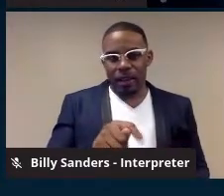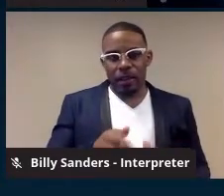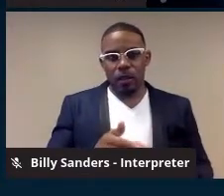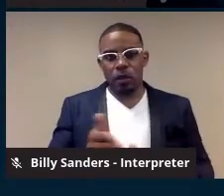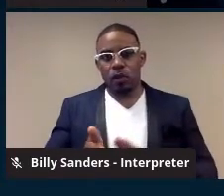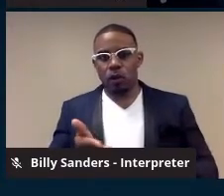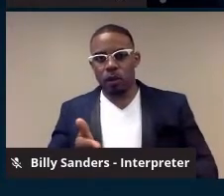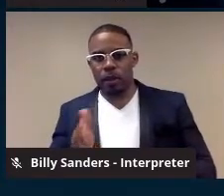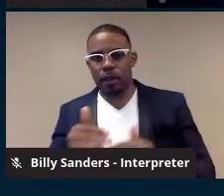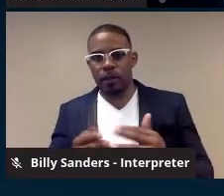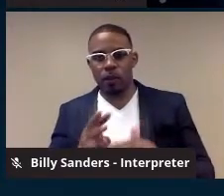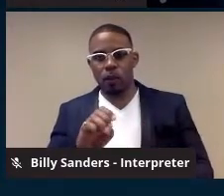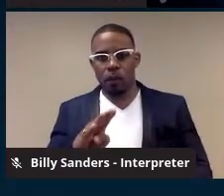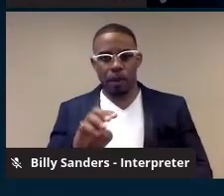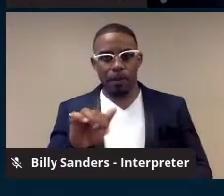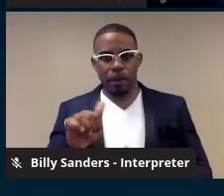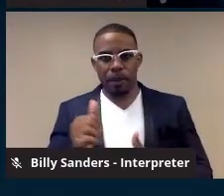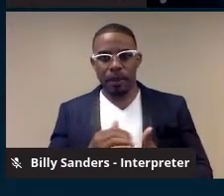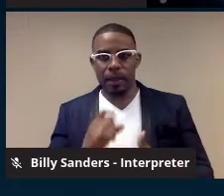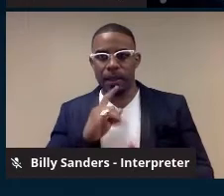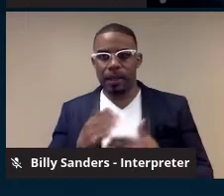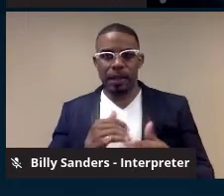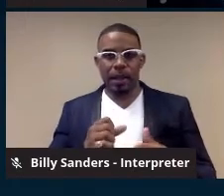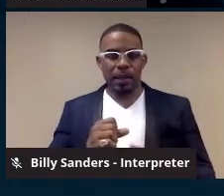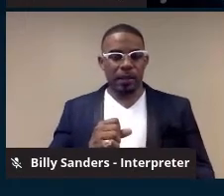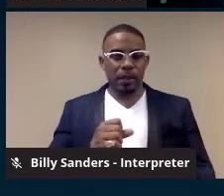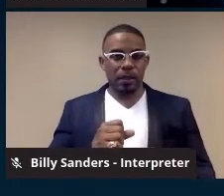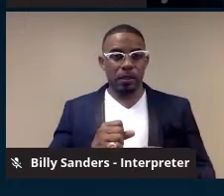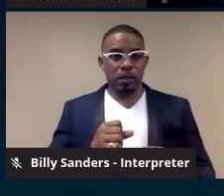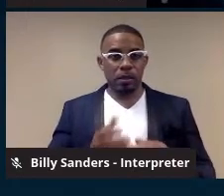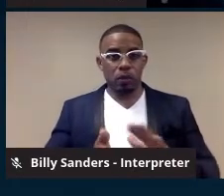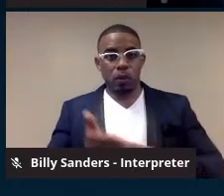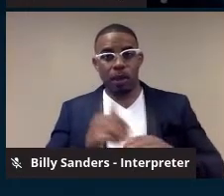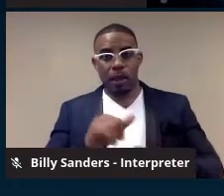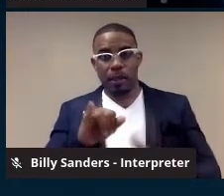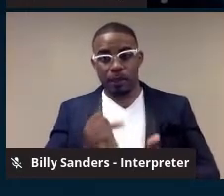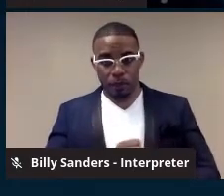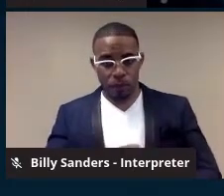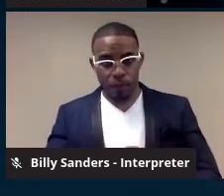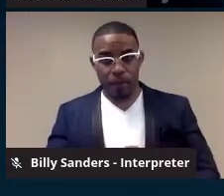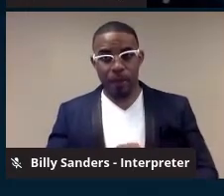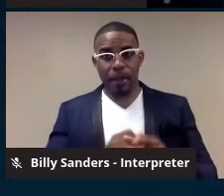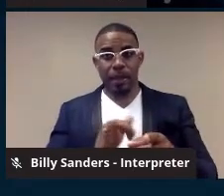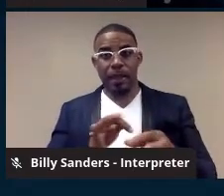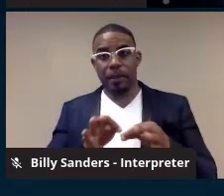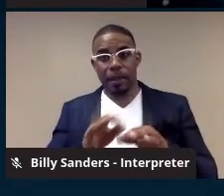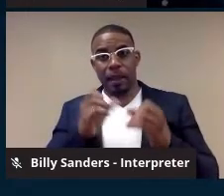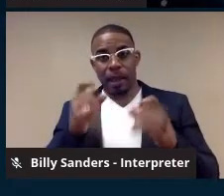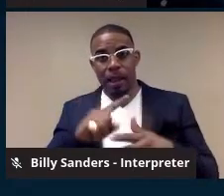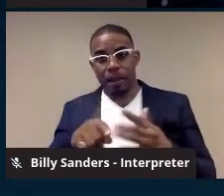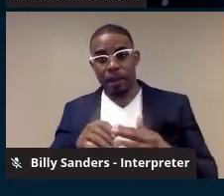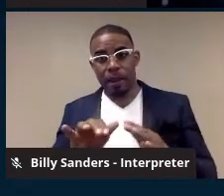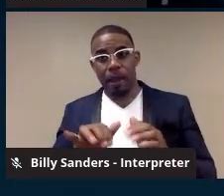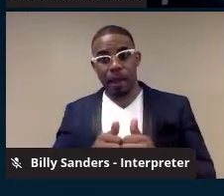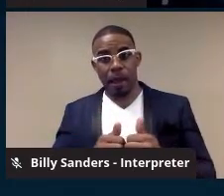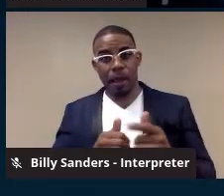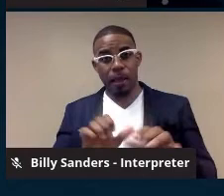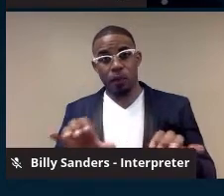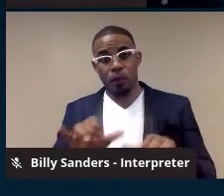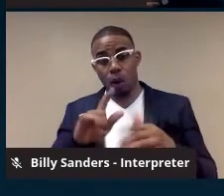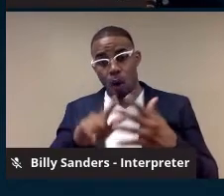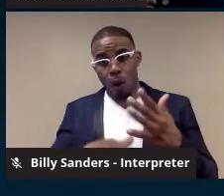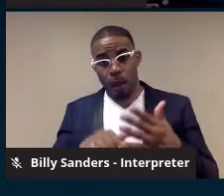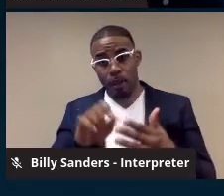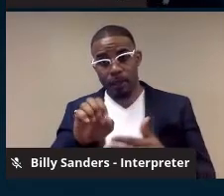via WebAssembly is actually running in the JavaScript sandbox. And that kind of explains a little bit how it can do all this .NET